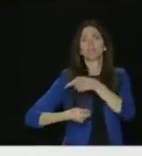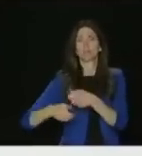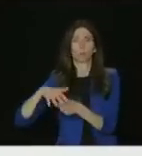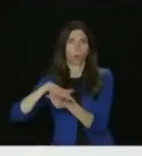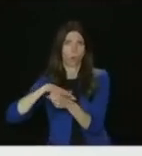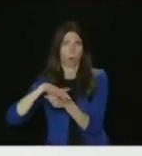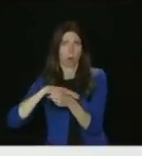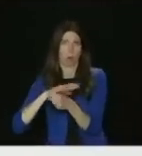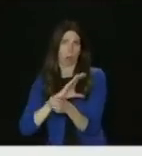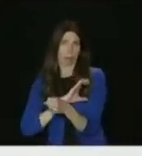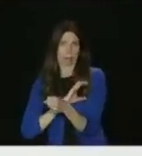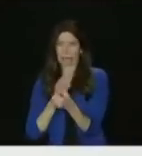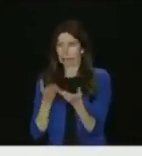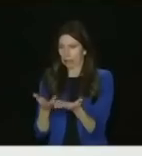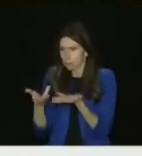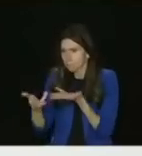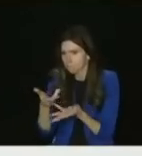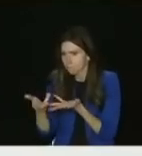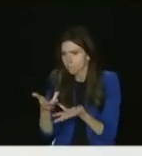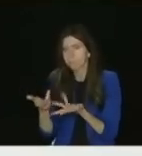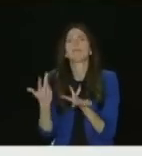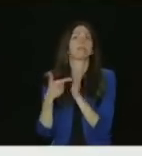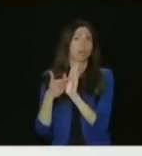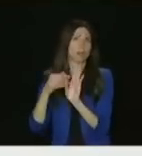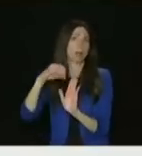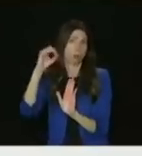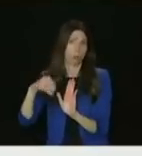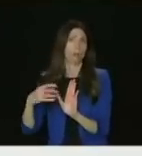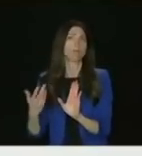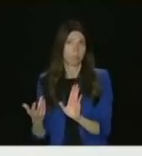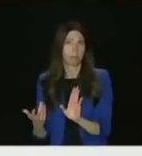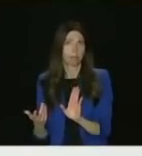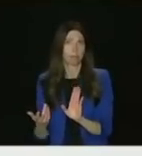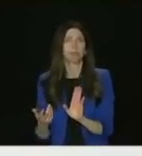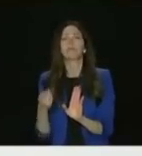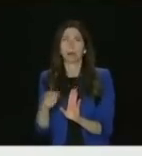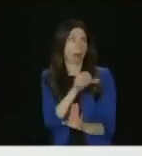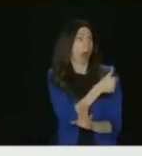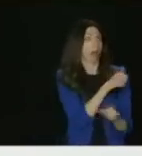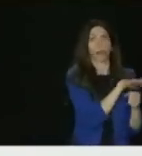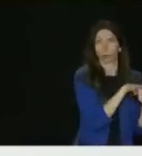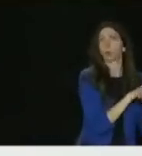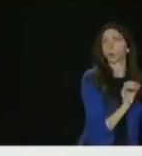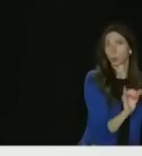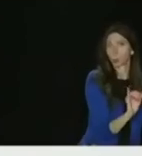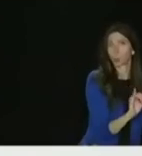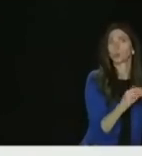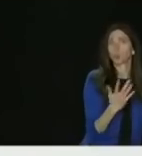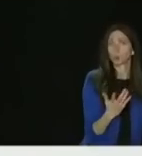they are the police of jurisdiction, including here in Ottawa. I would point out that we've sent three